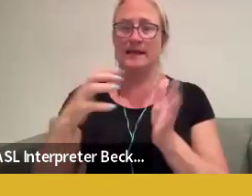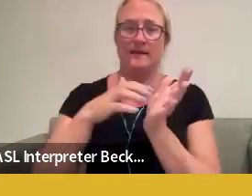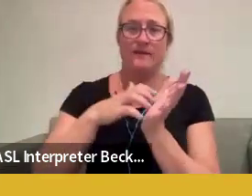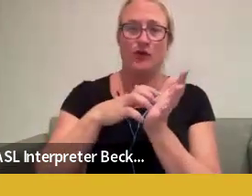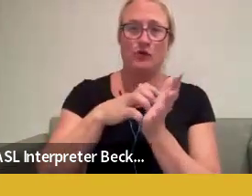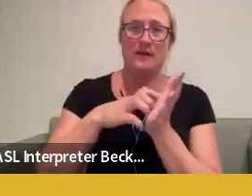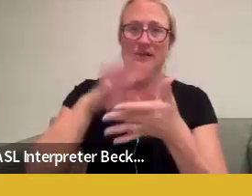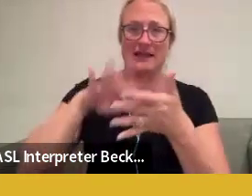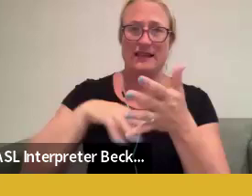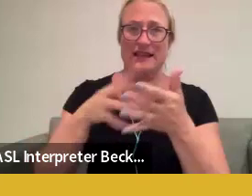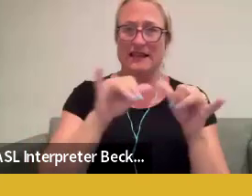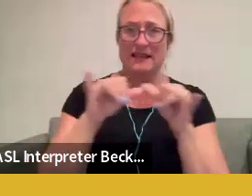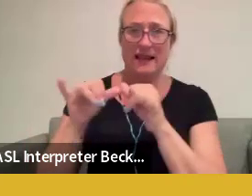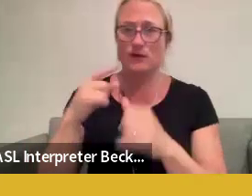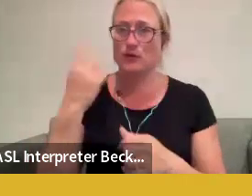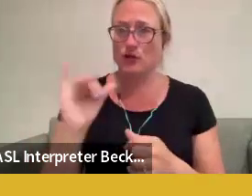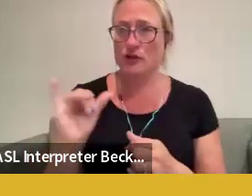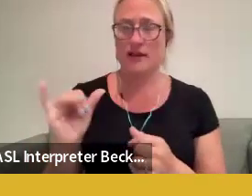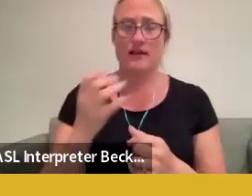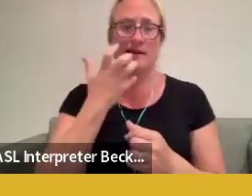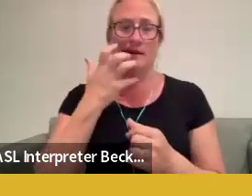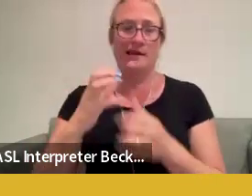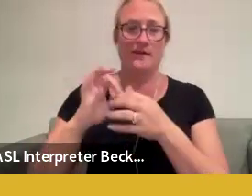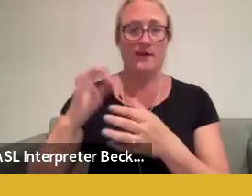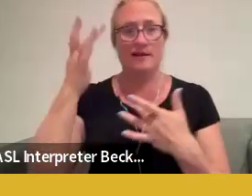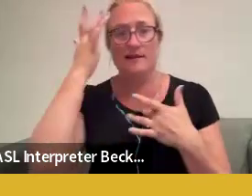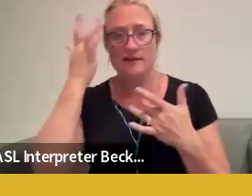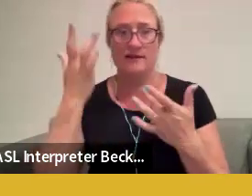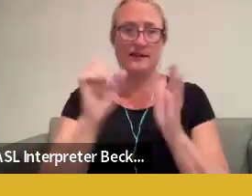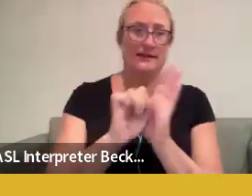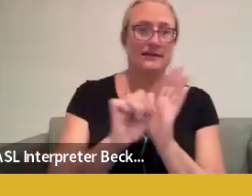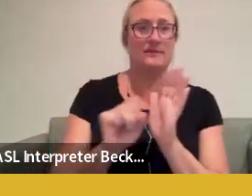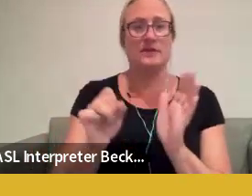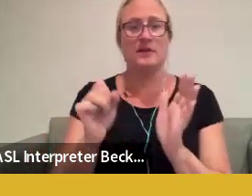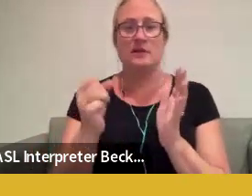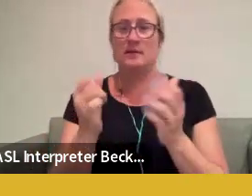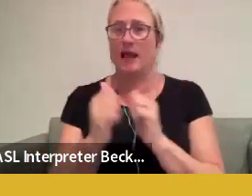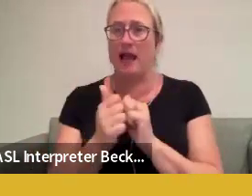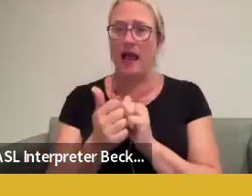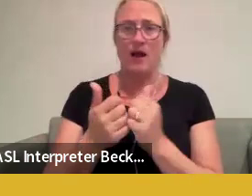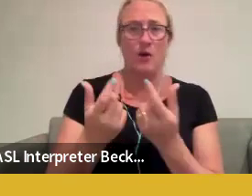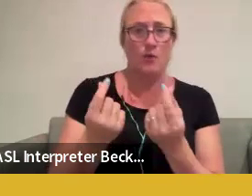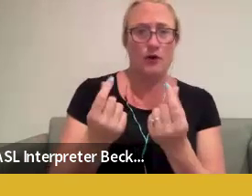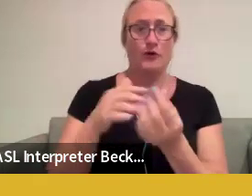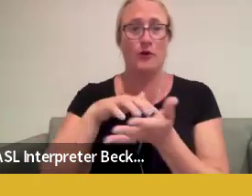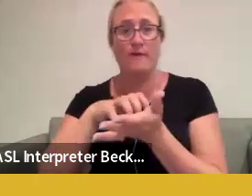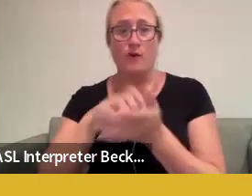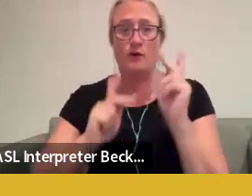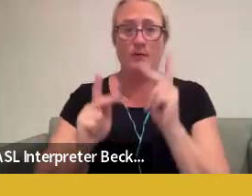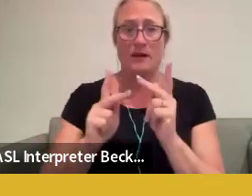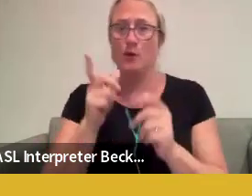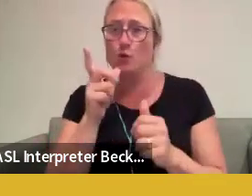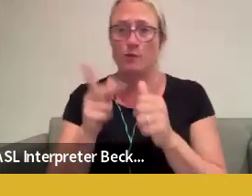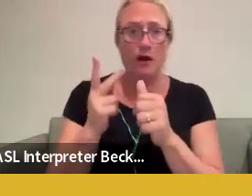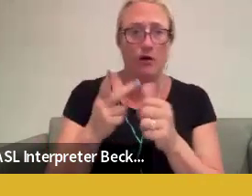like, heat-related illnesses, signs and symptoms, who's vulnerable, and how to stay safe. We'll also discuss heat and chronic health conditions. So if you